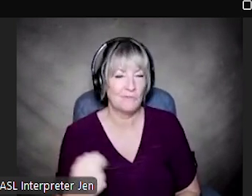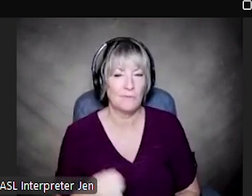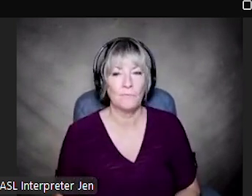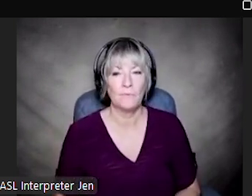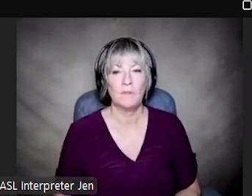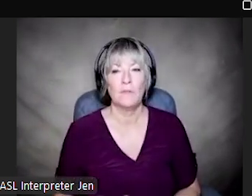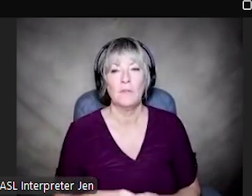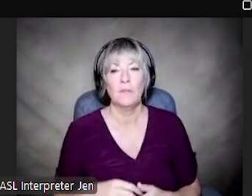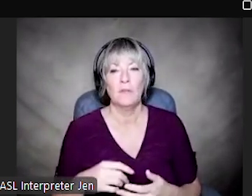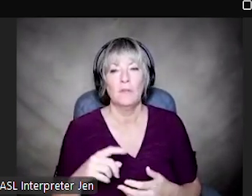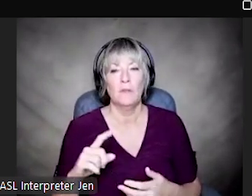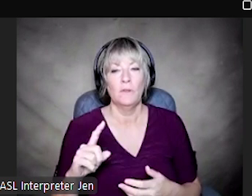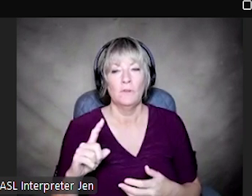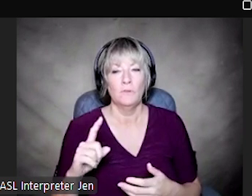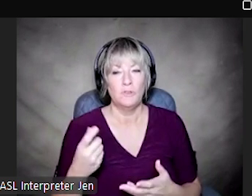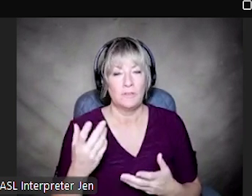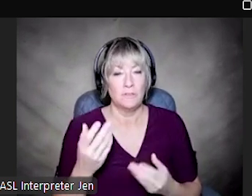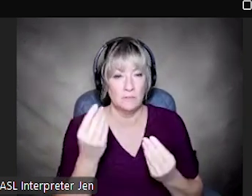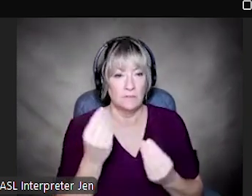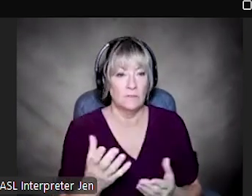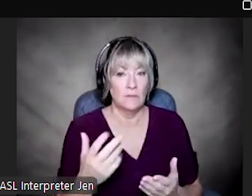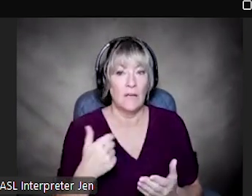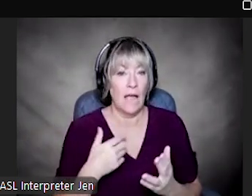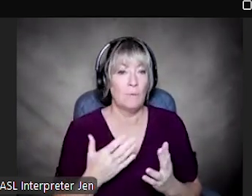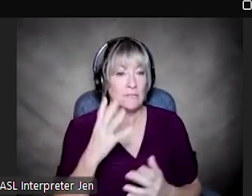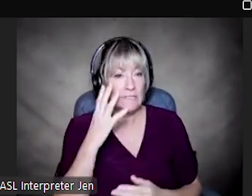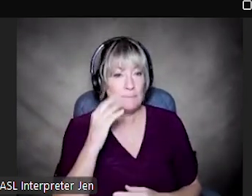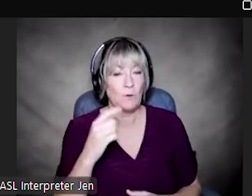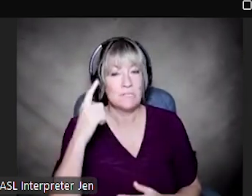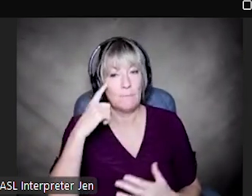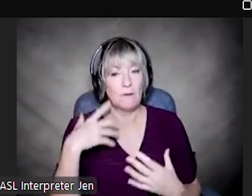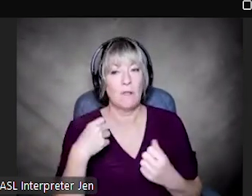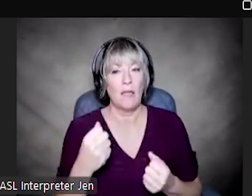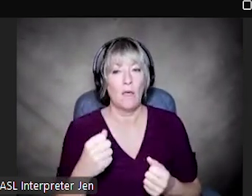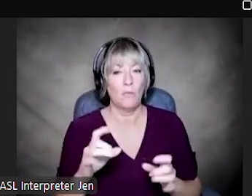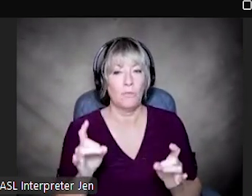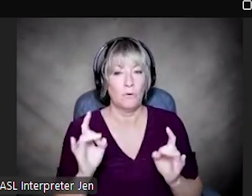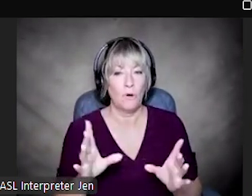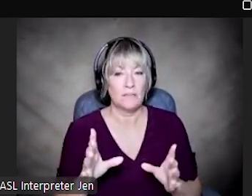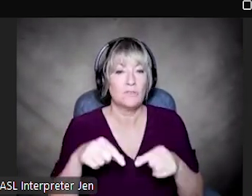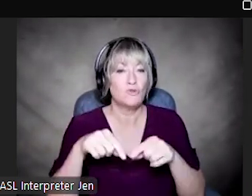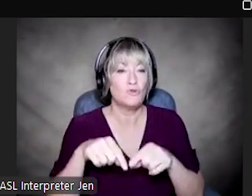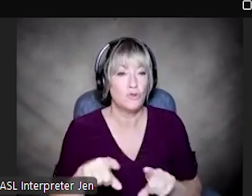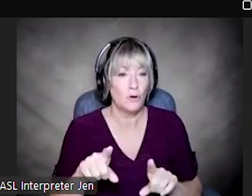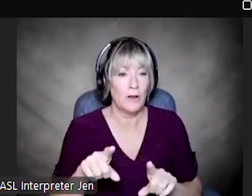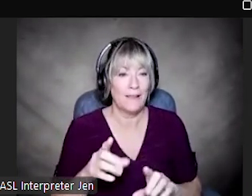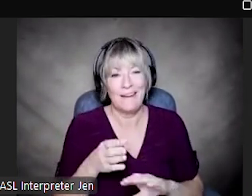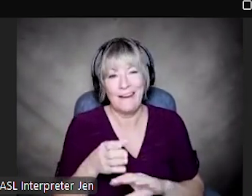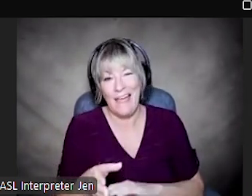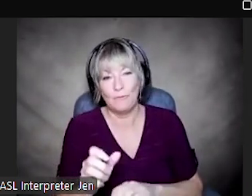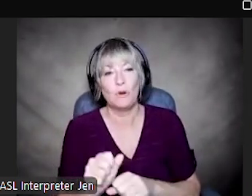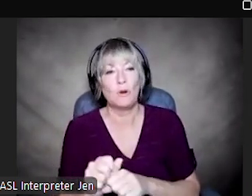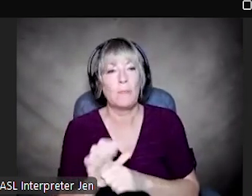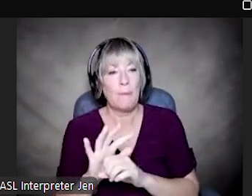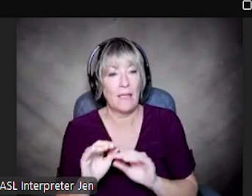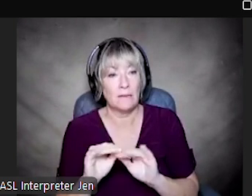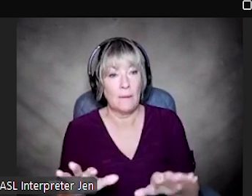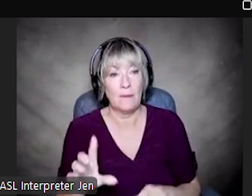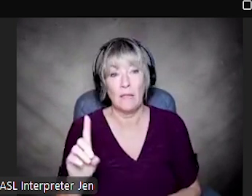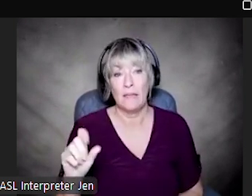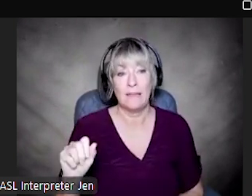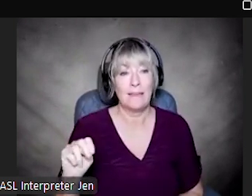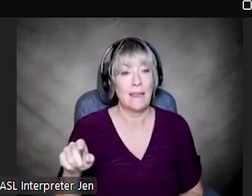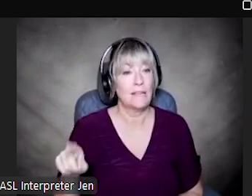Just to share, I was going through a mental health crisis right during and a little bit after the pandemic, and Dan was one of the